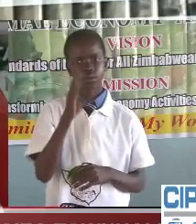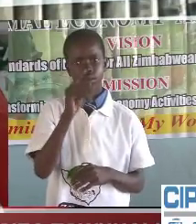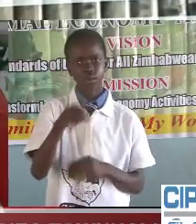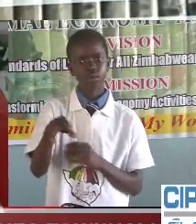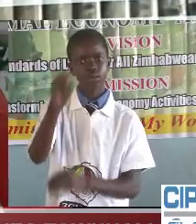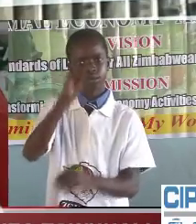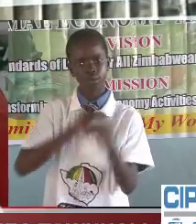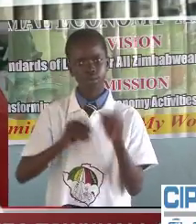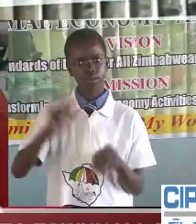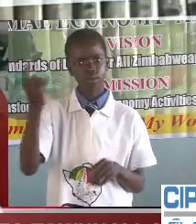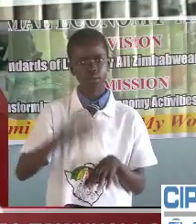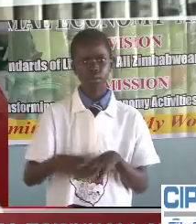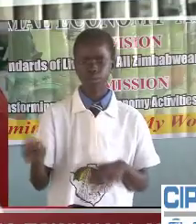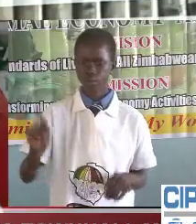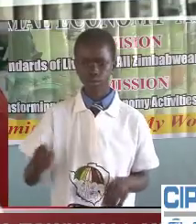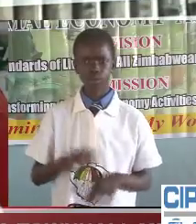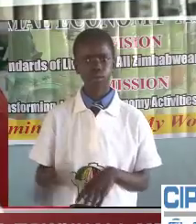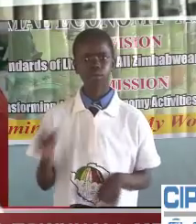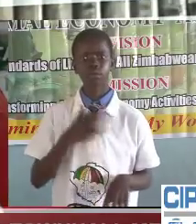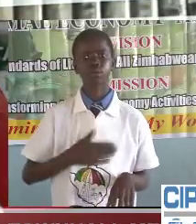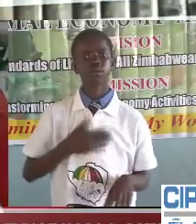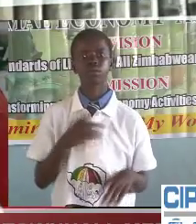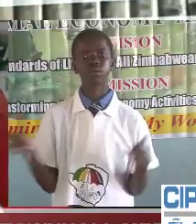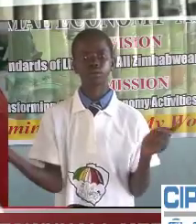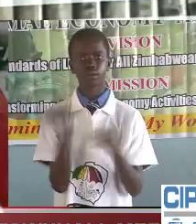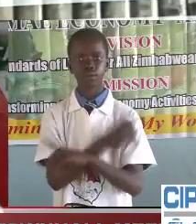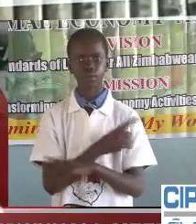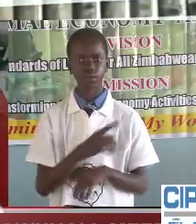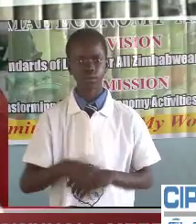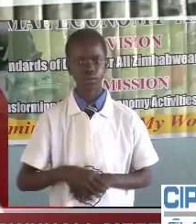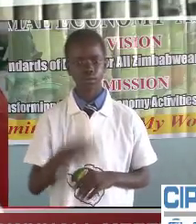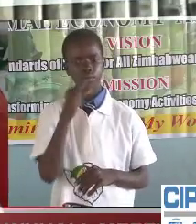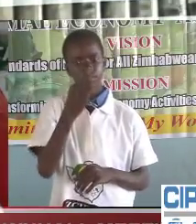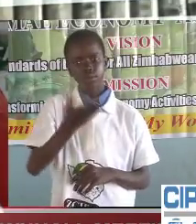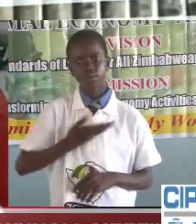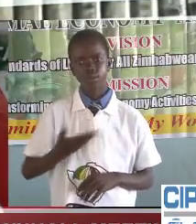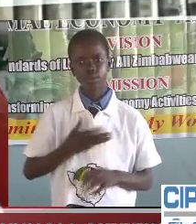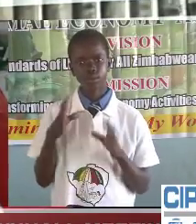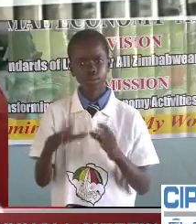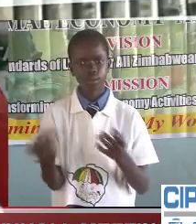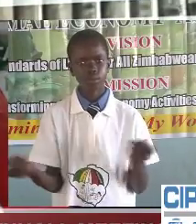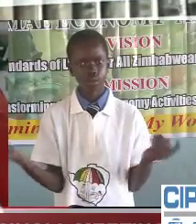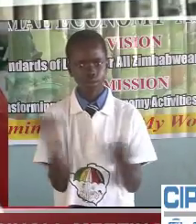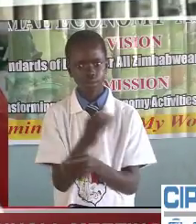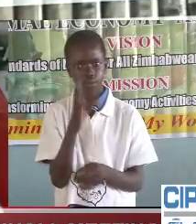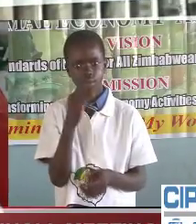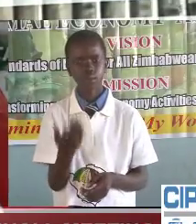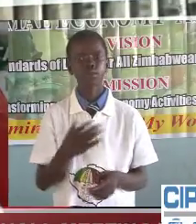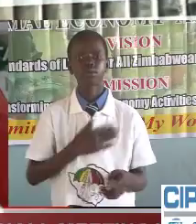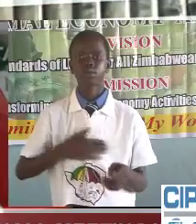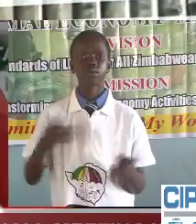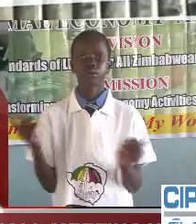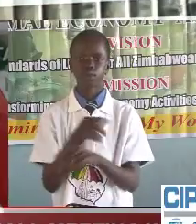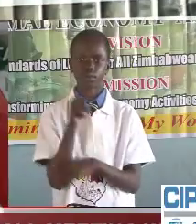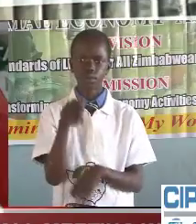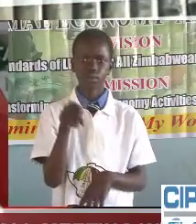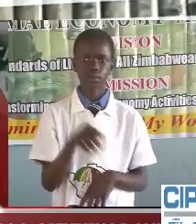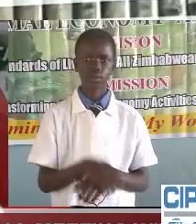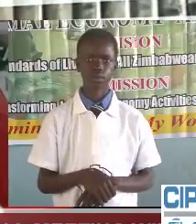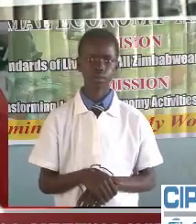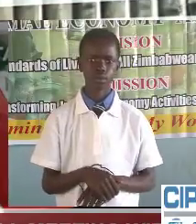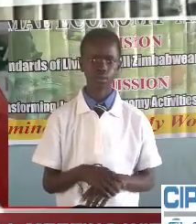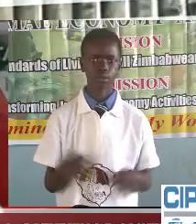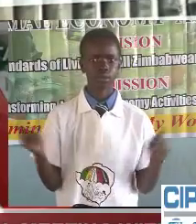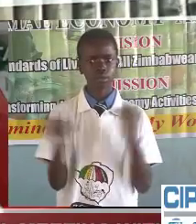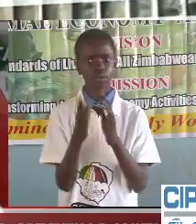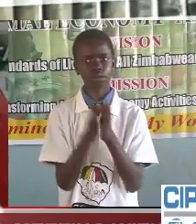shall interview them just as we interview the people who give us services at home in